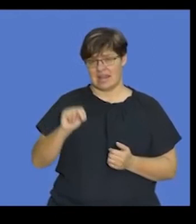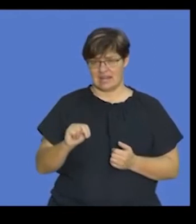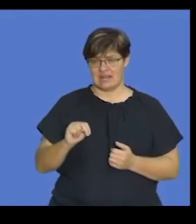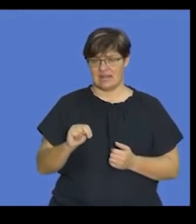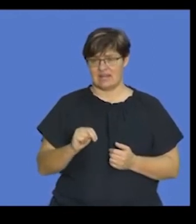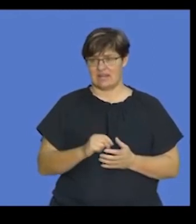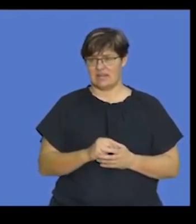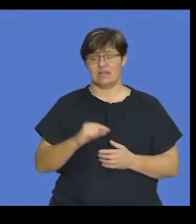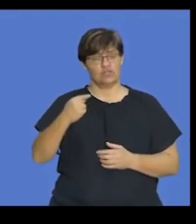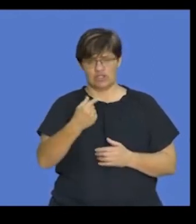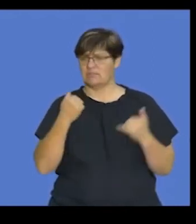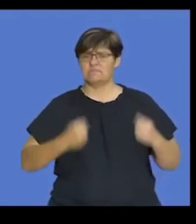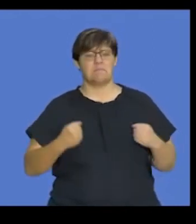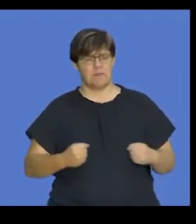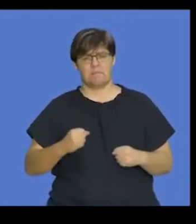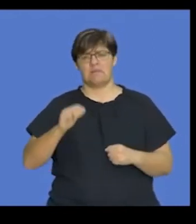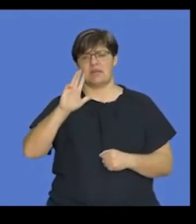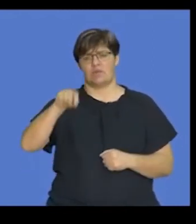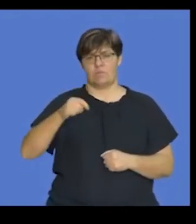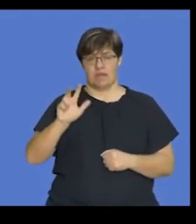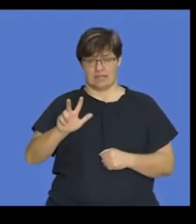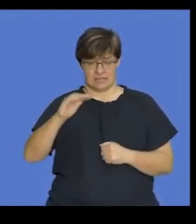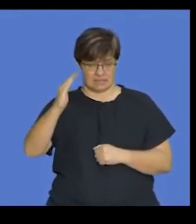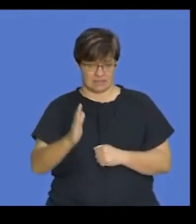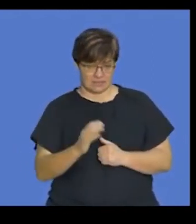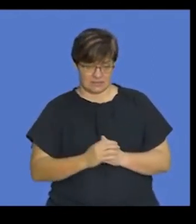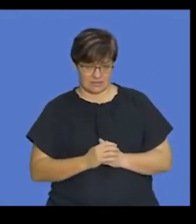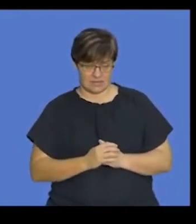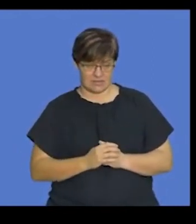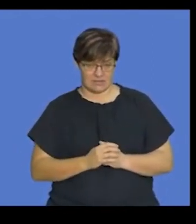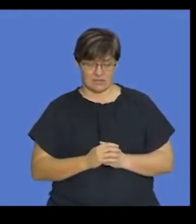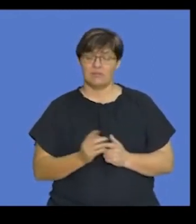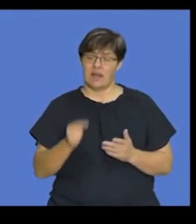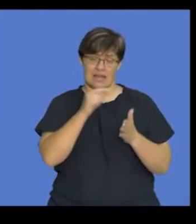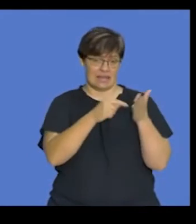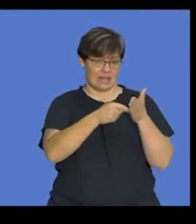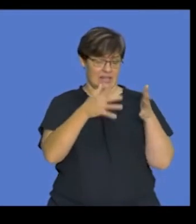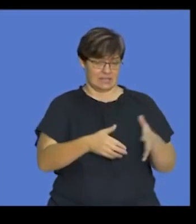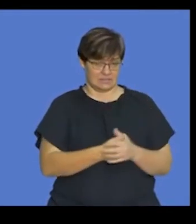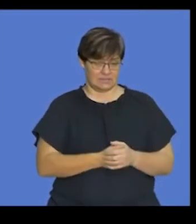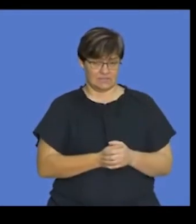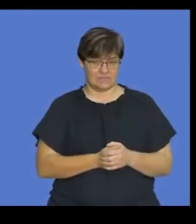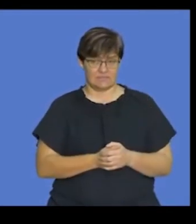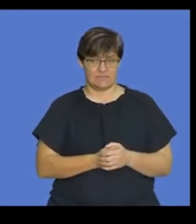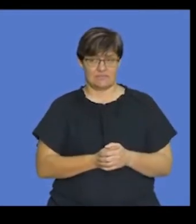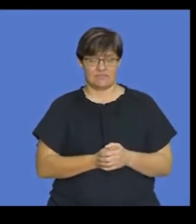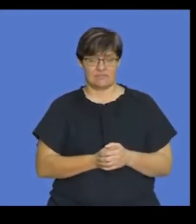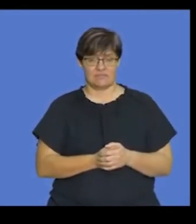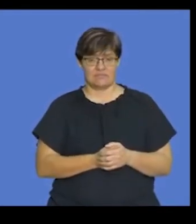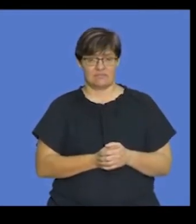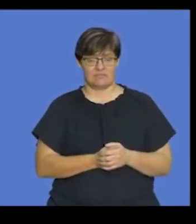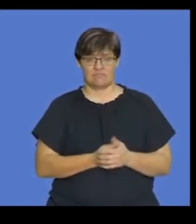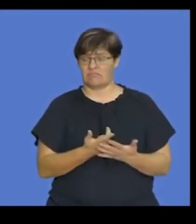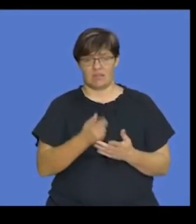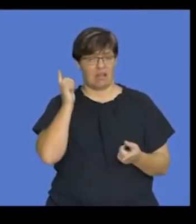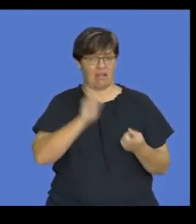G is still 9.8. Okay? We take our calculators out because we can't do